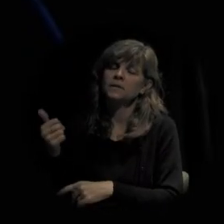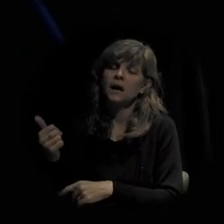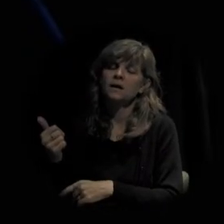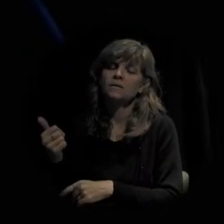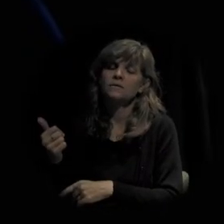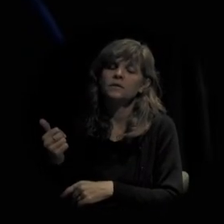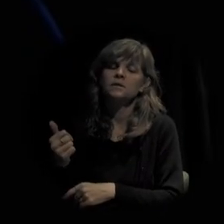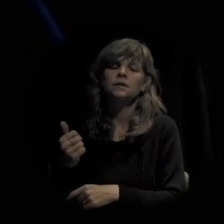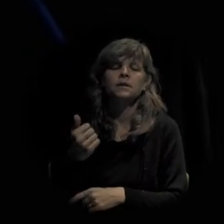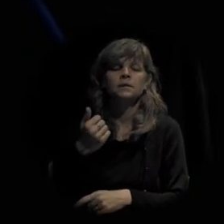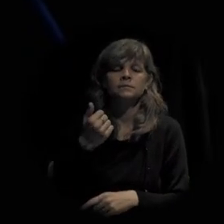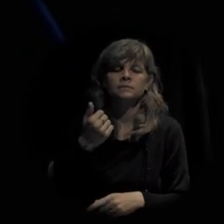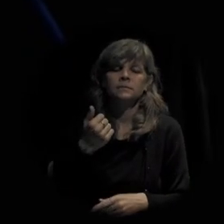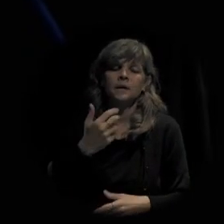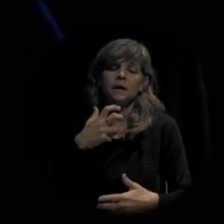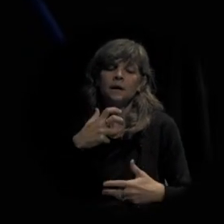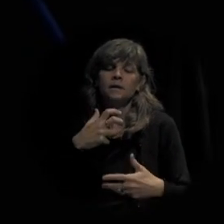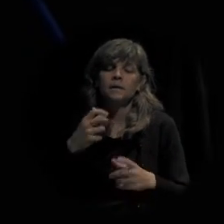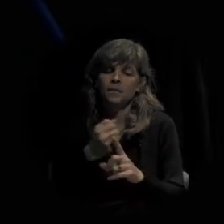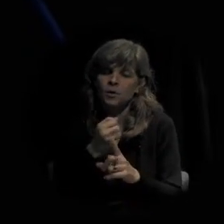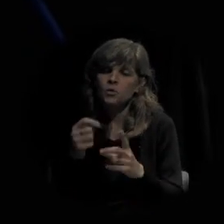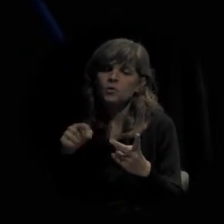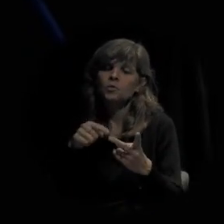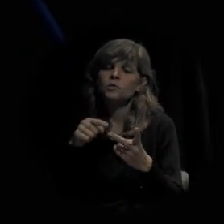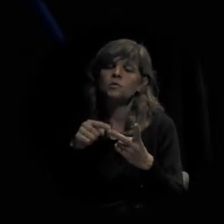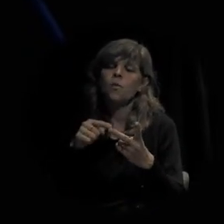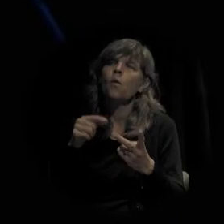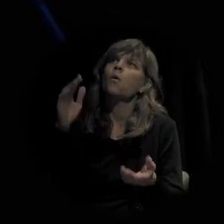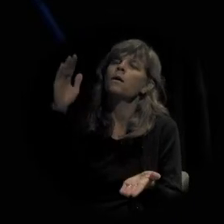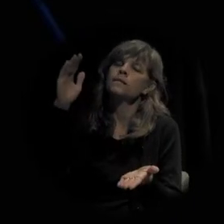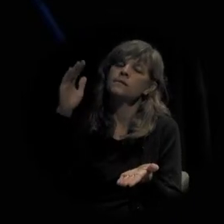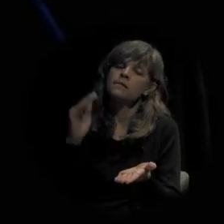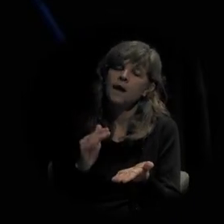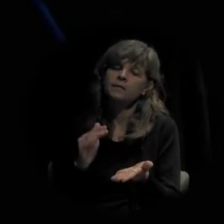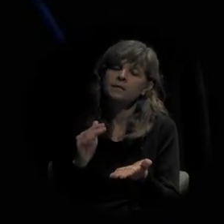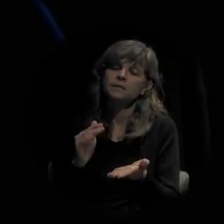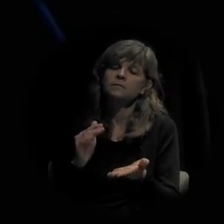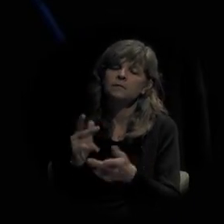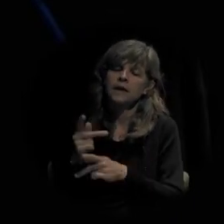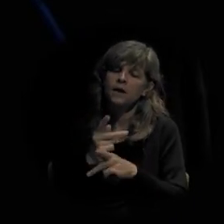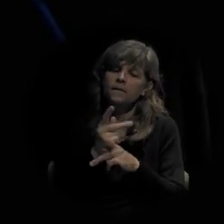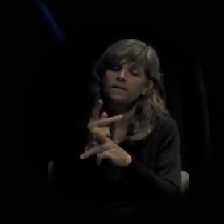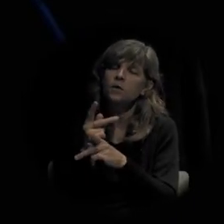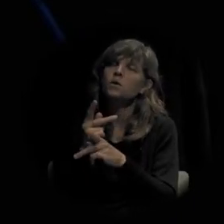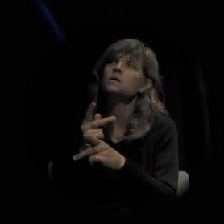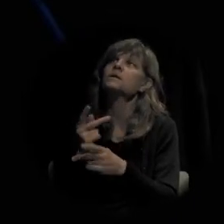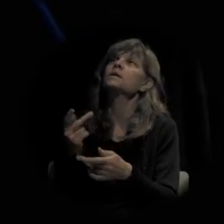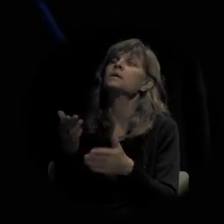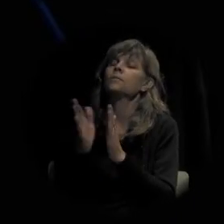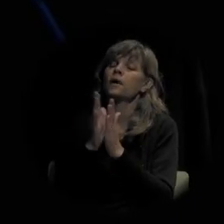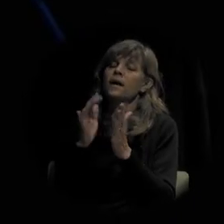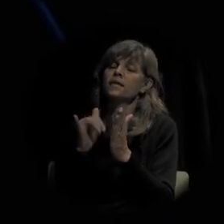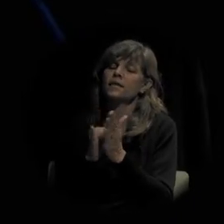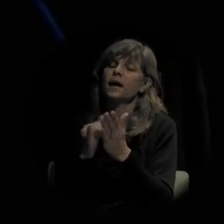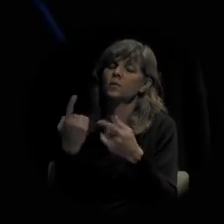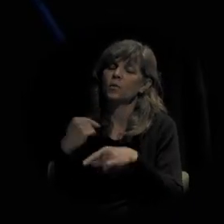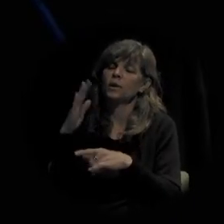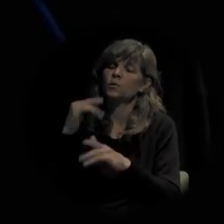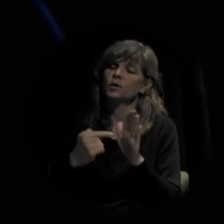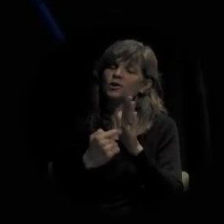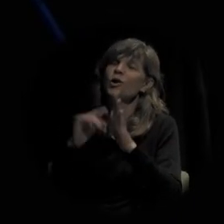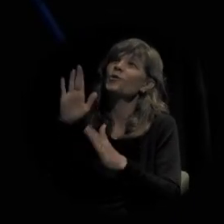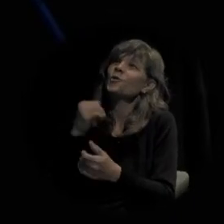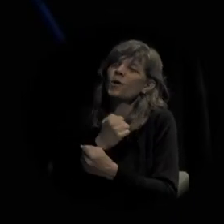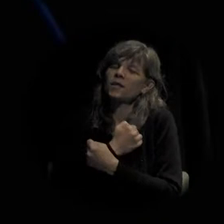brokenhearted, the abused, and the marginalized among us. May we shine your love and care for them. May we be